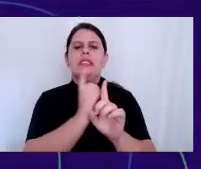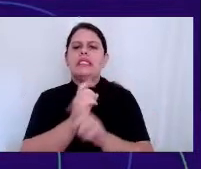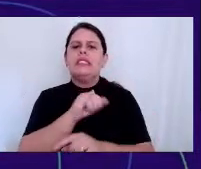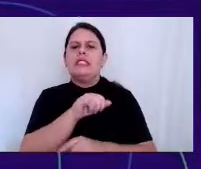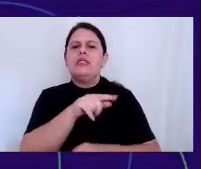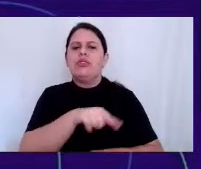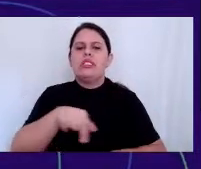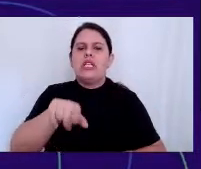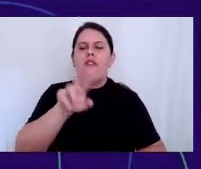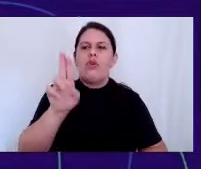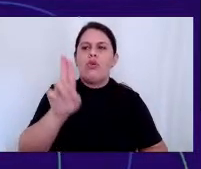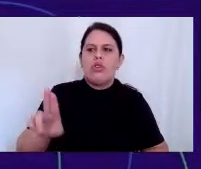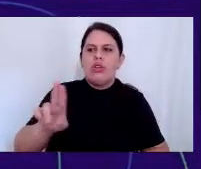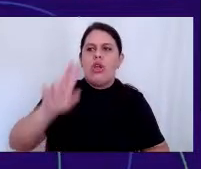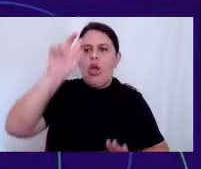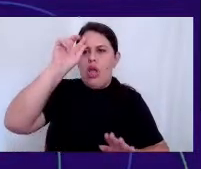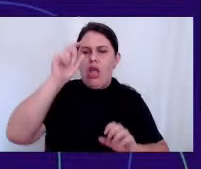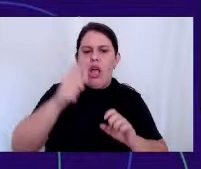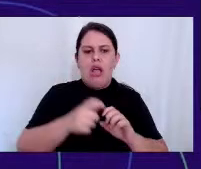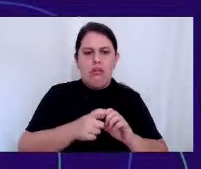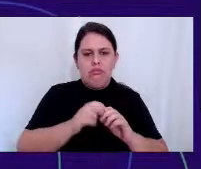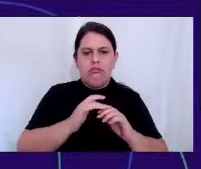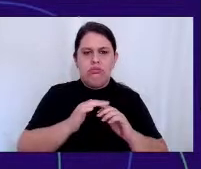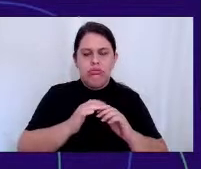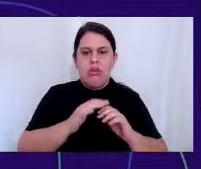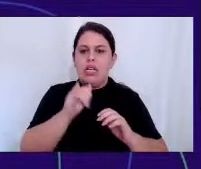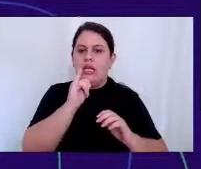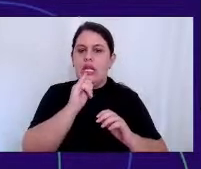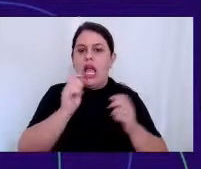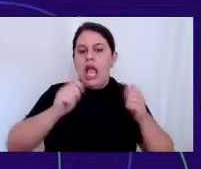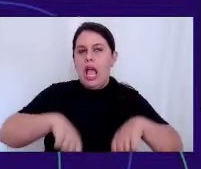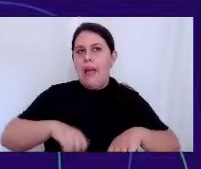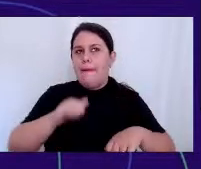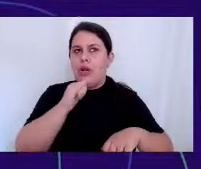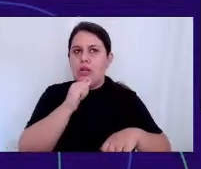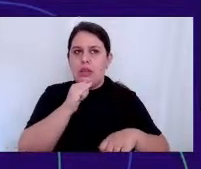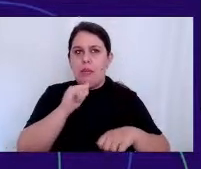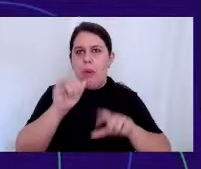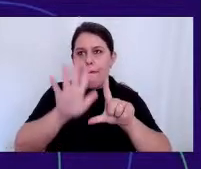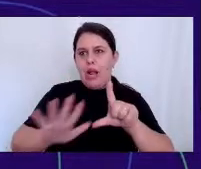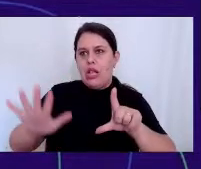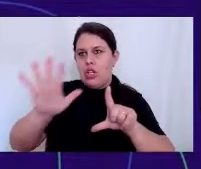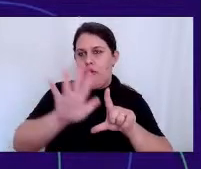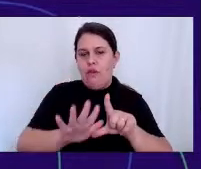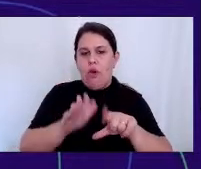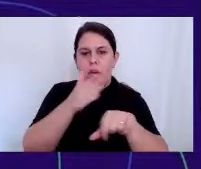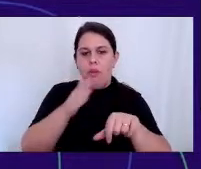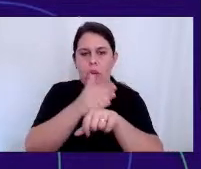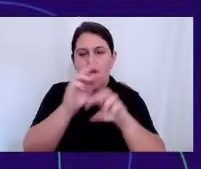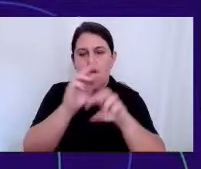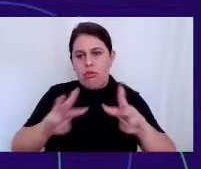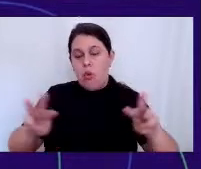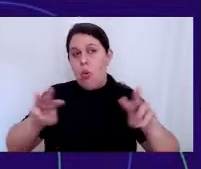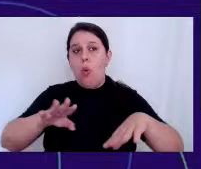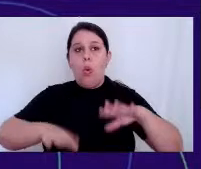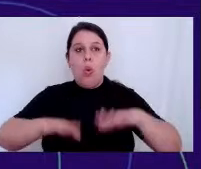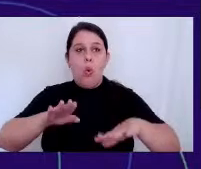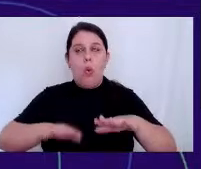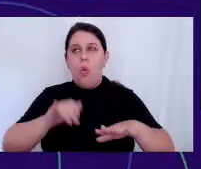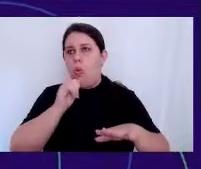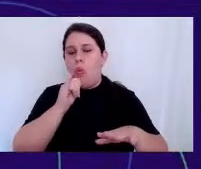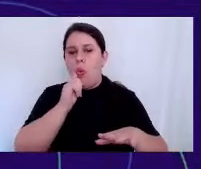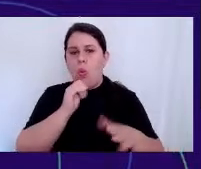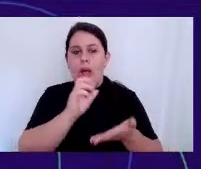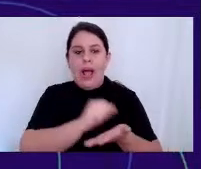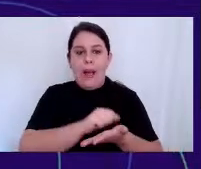that is available on a platform on a browser, or maybe one that comes as an app on your device. So on the